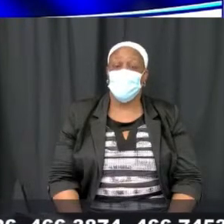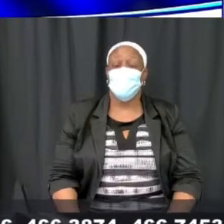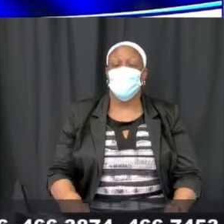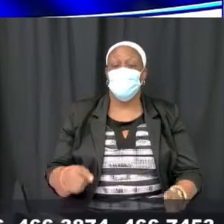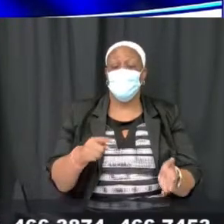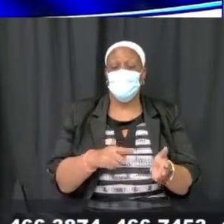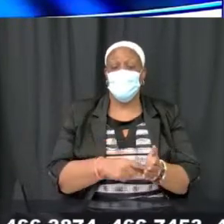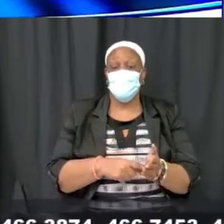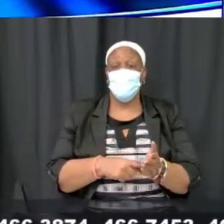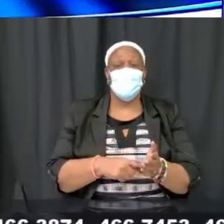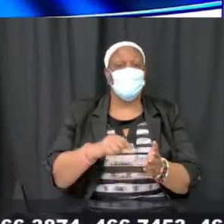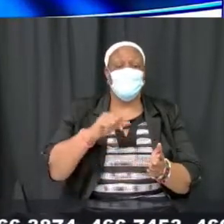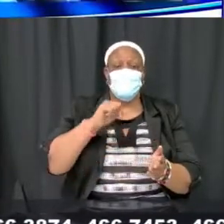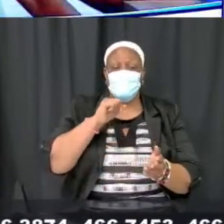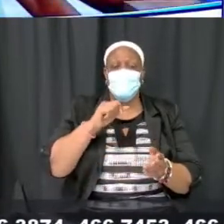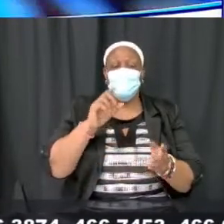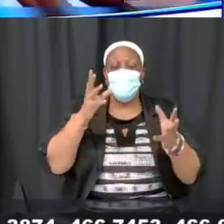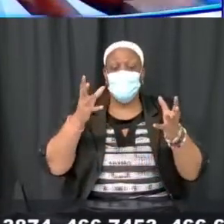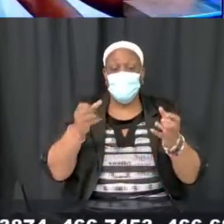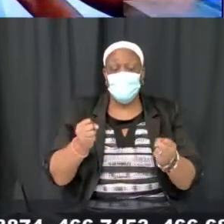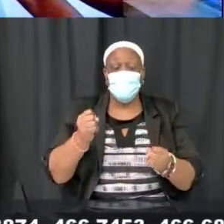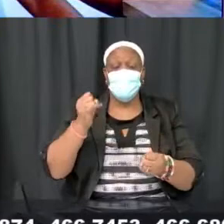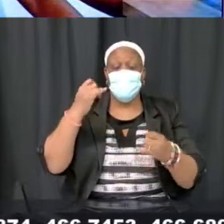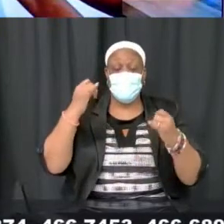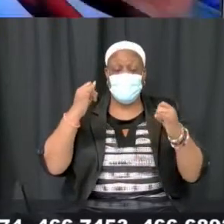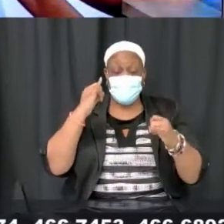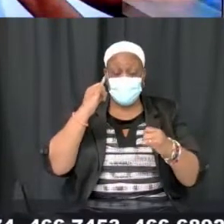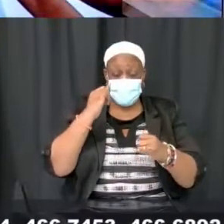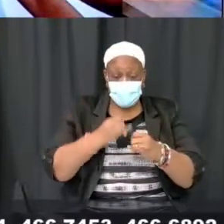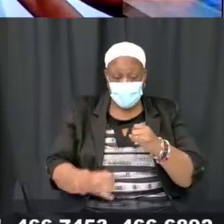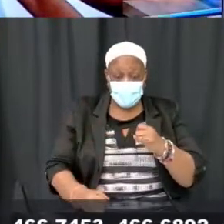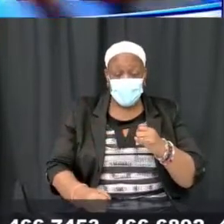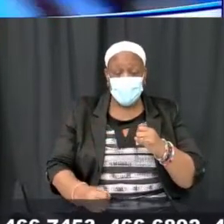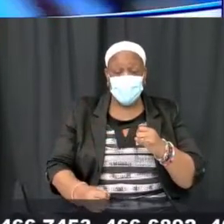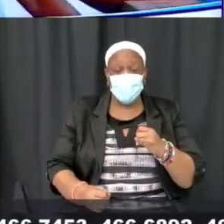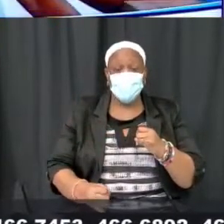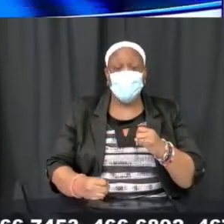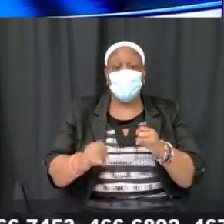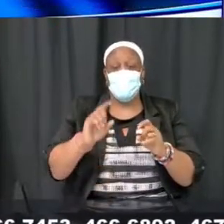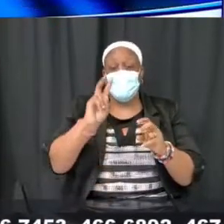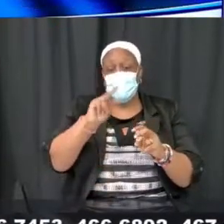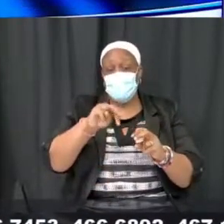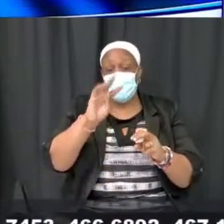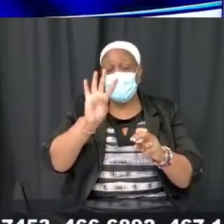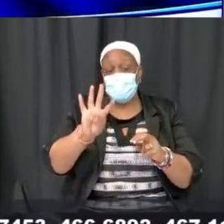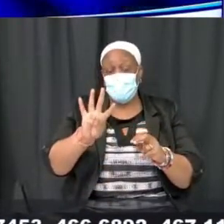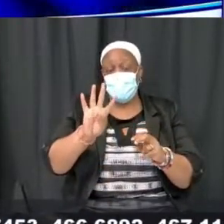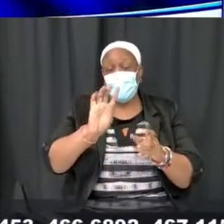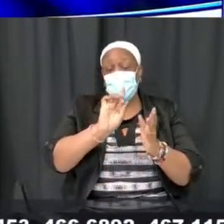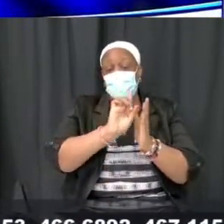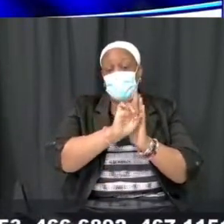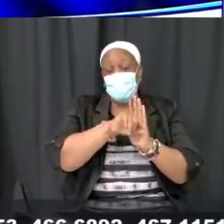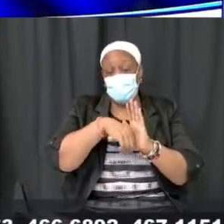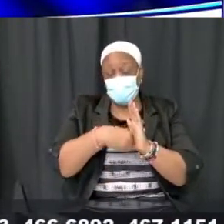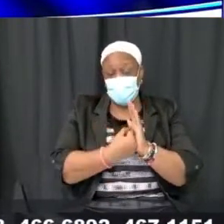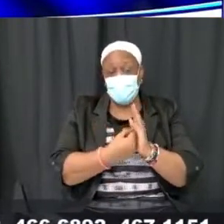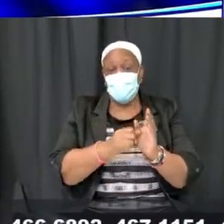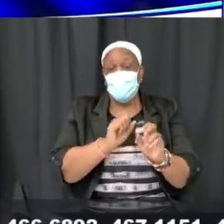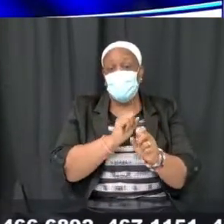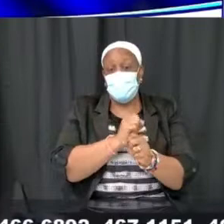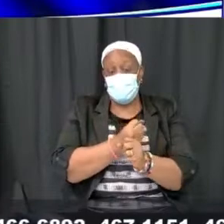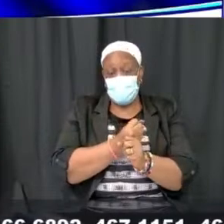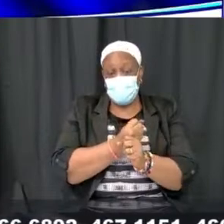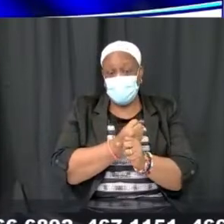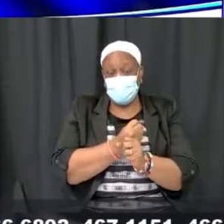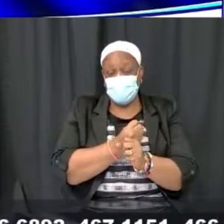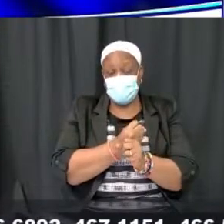lockdown. Maybe we could have restrictions if we see clusters, but if we look around the world, we can see. Look at the UK, what they have